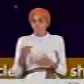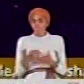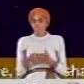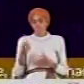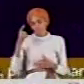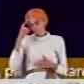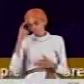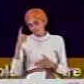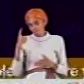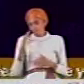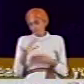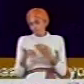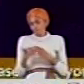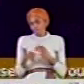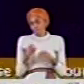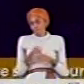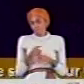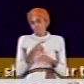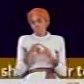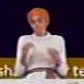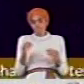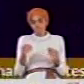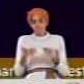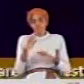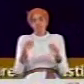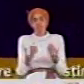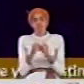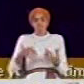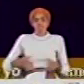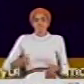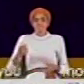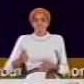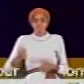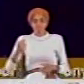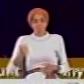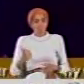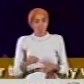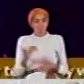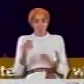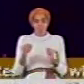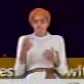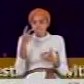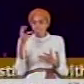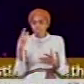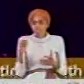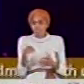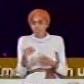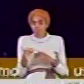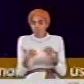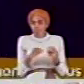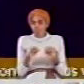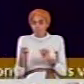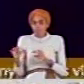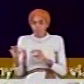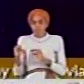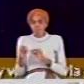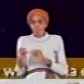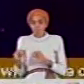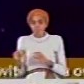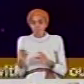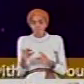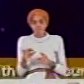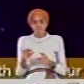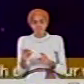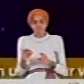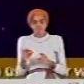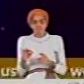said he can do without that stick now. And you can see him. Look at him moving. Look at him moving. Look at him moving. Look at him